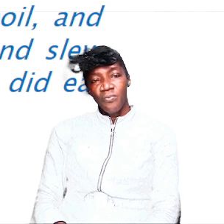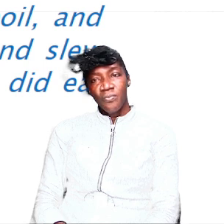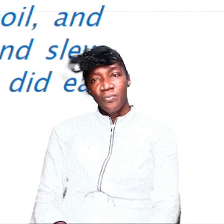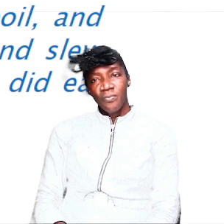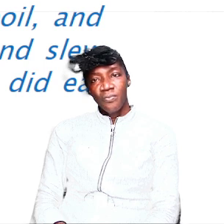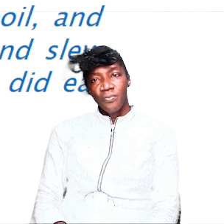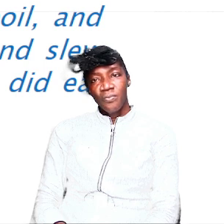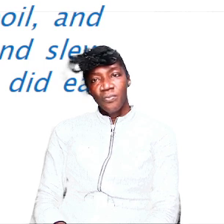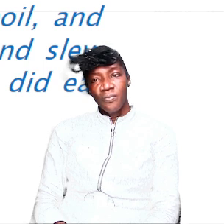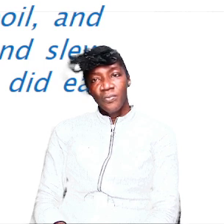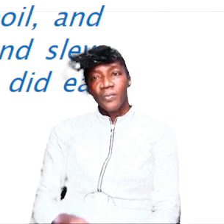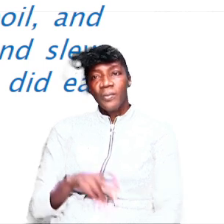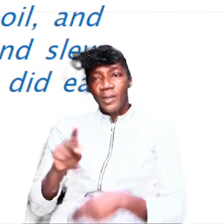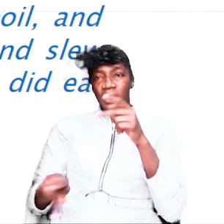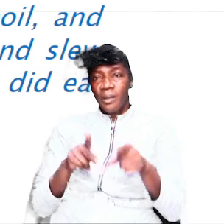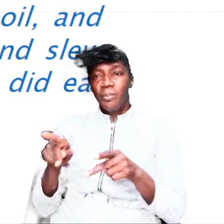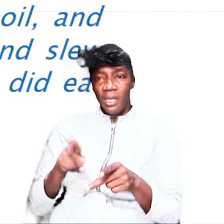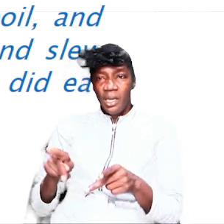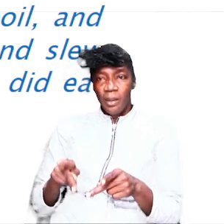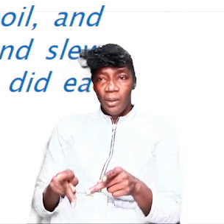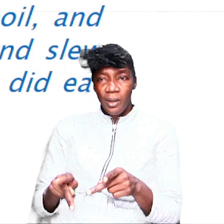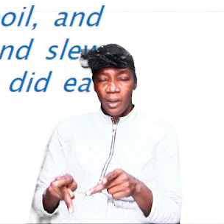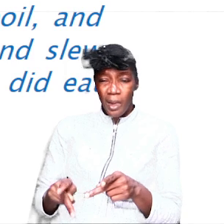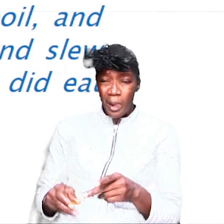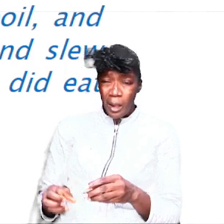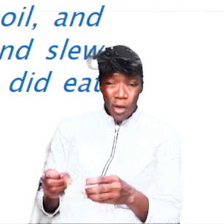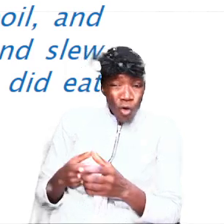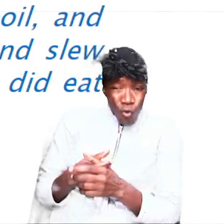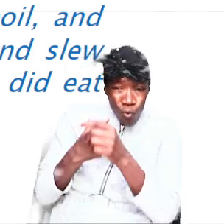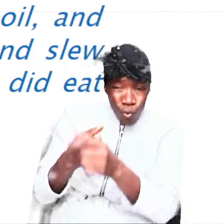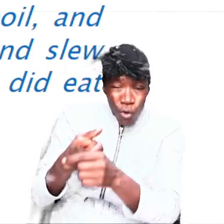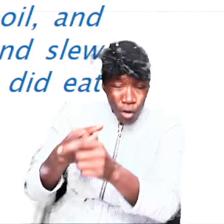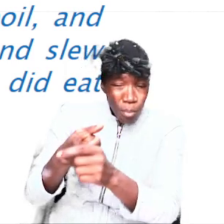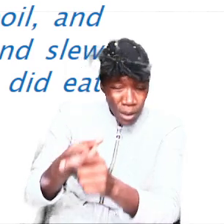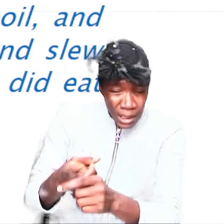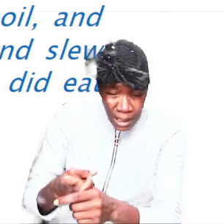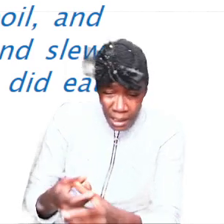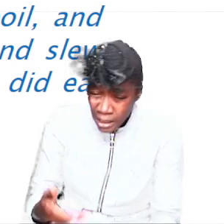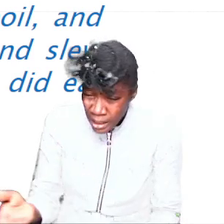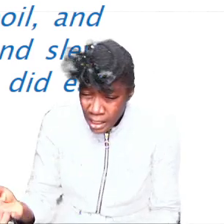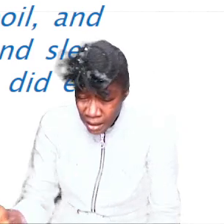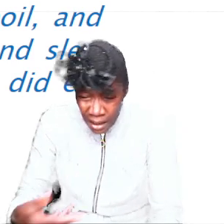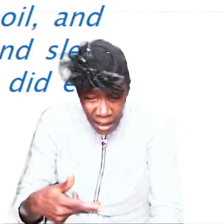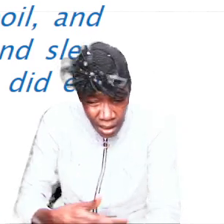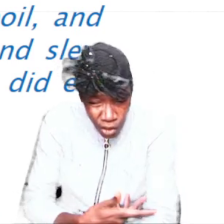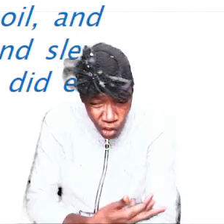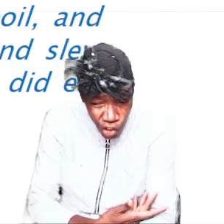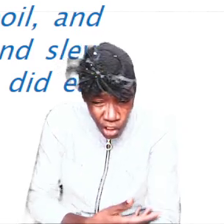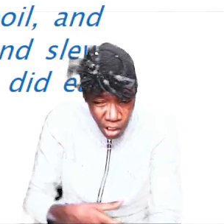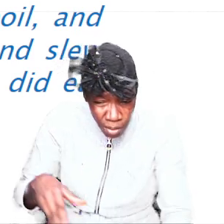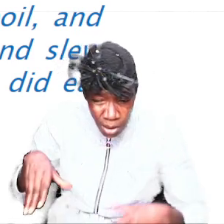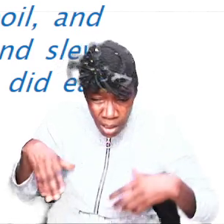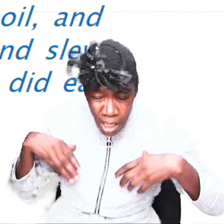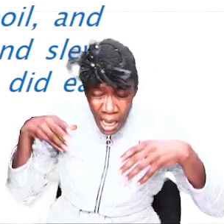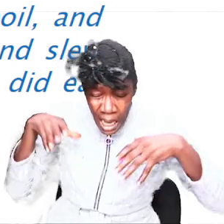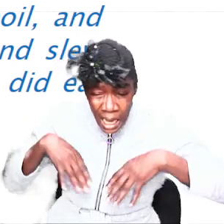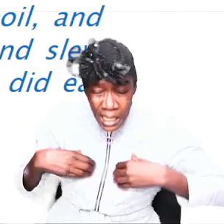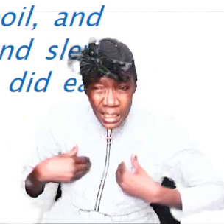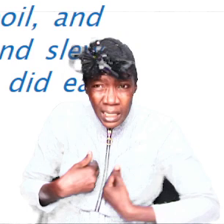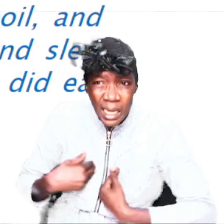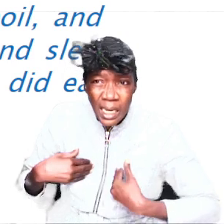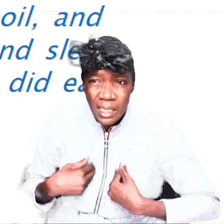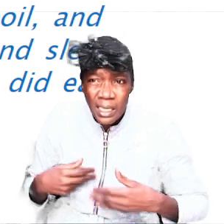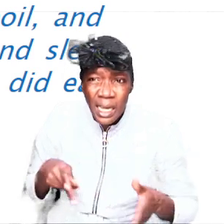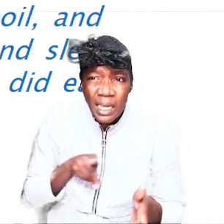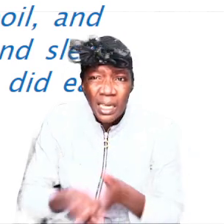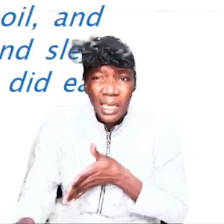Verse 32 says, and the people flew upon the spoils and took the sheep and oxen and calves and slew them on the ground, and